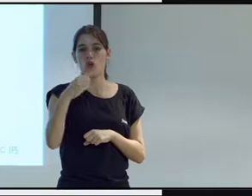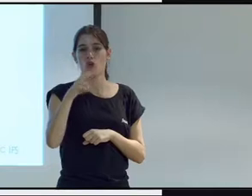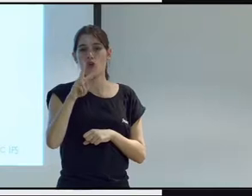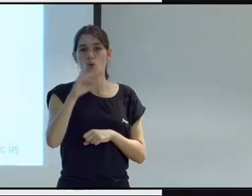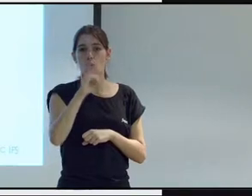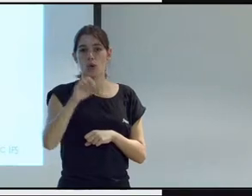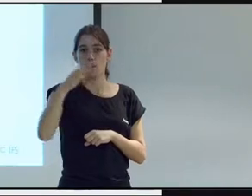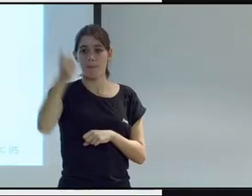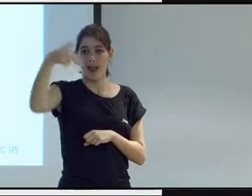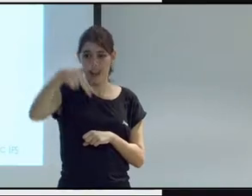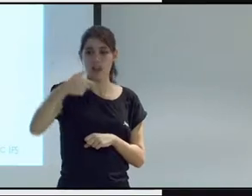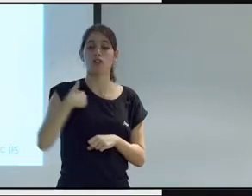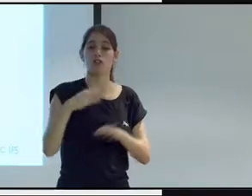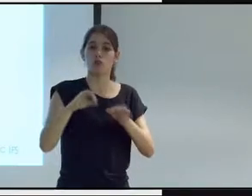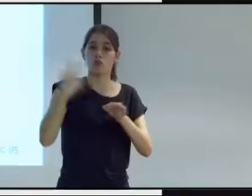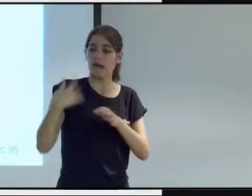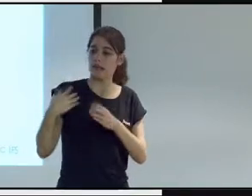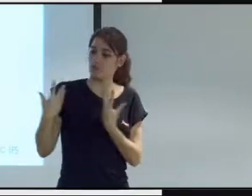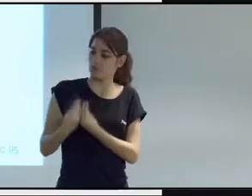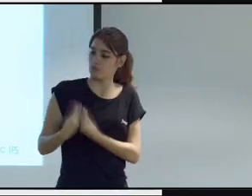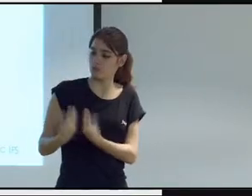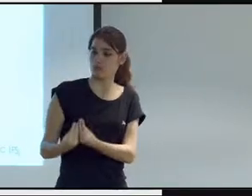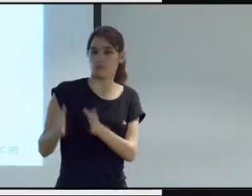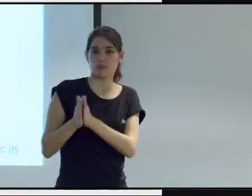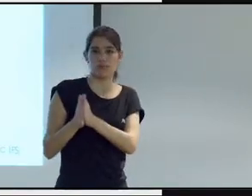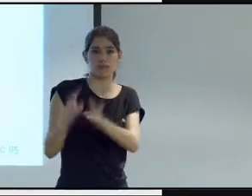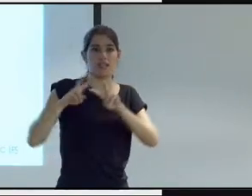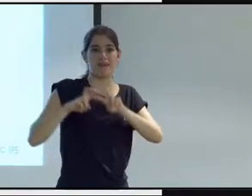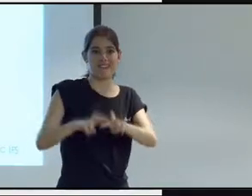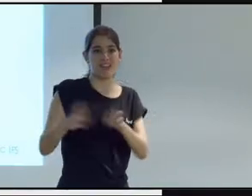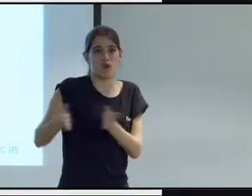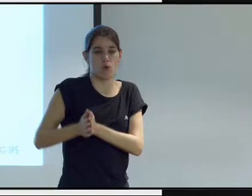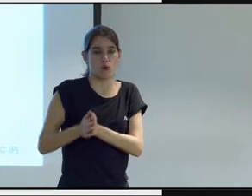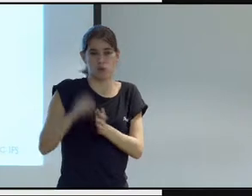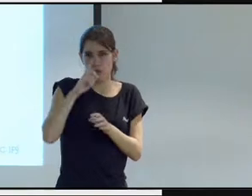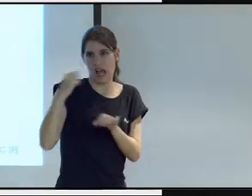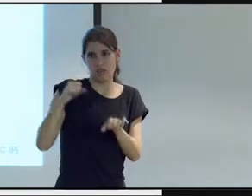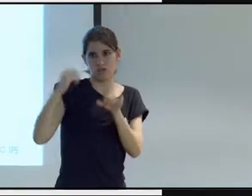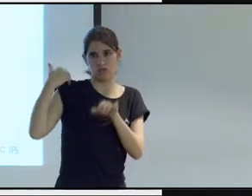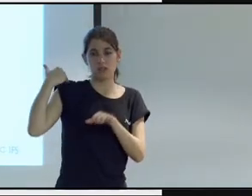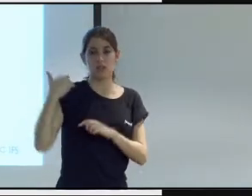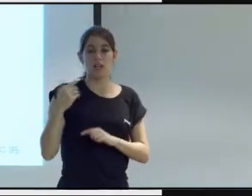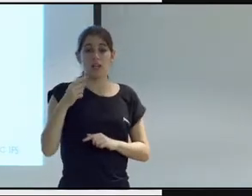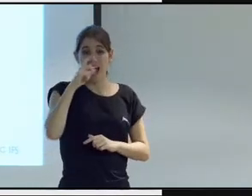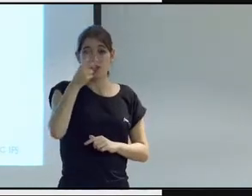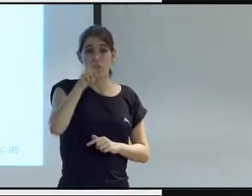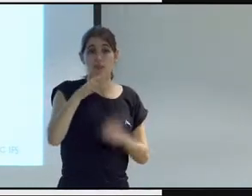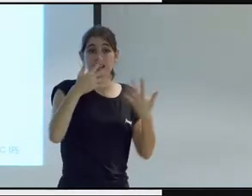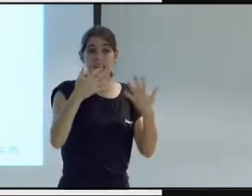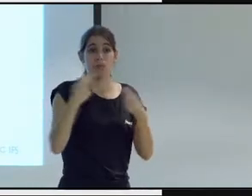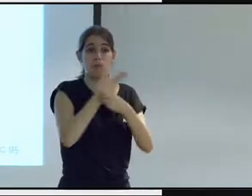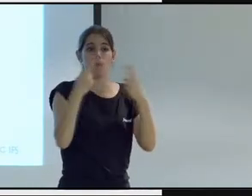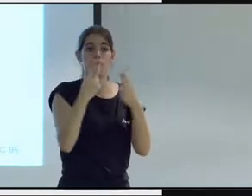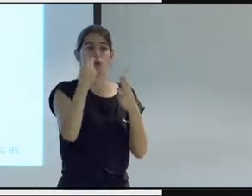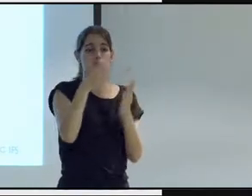Guzman, who I was able to share research with him there at the Higher Council